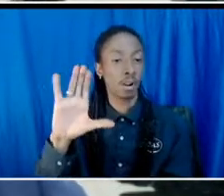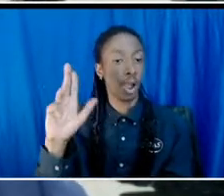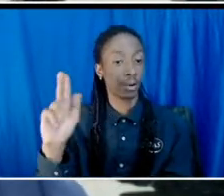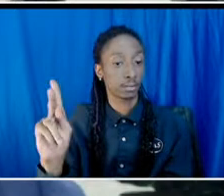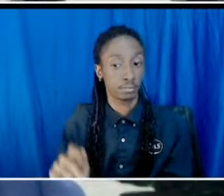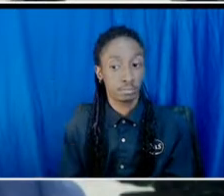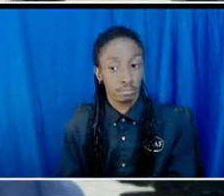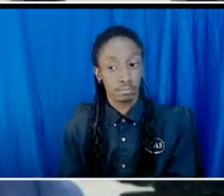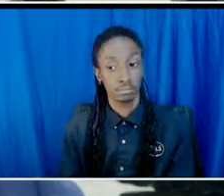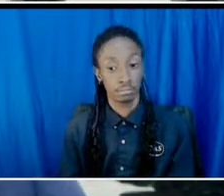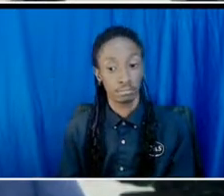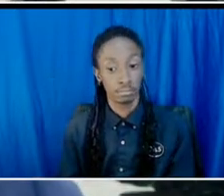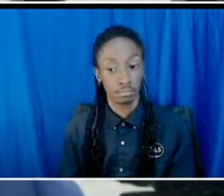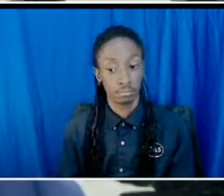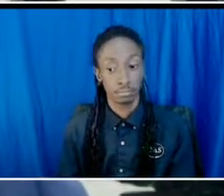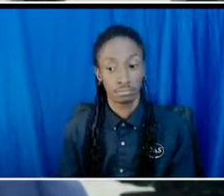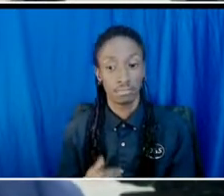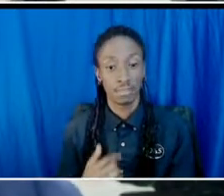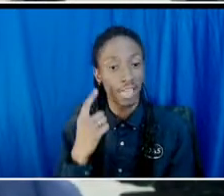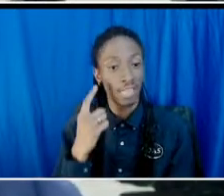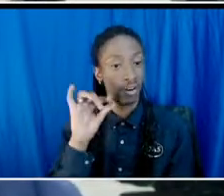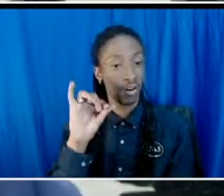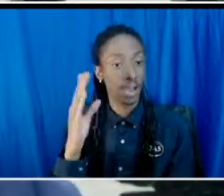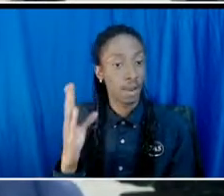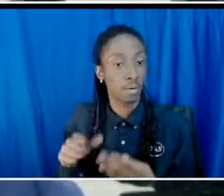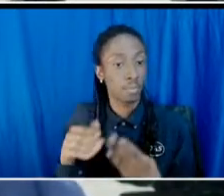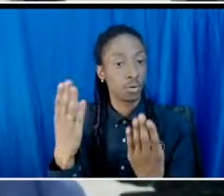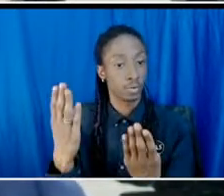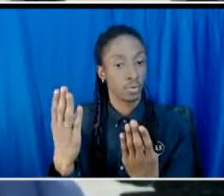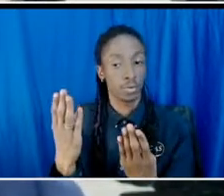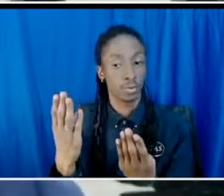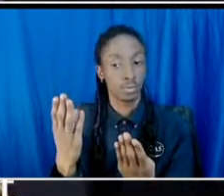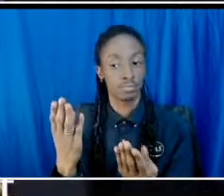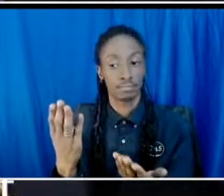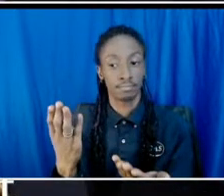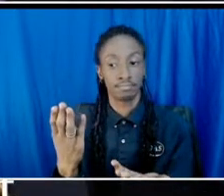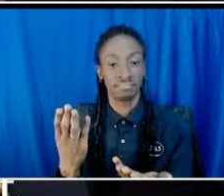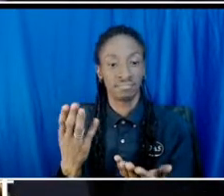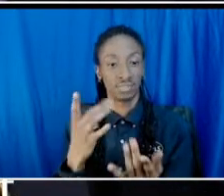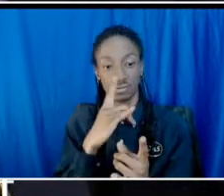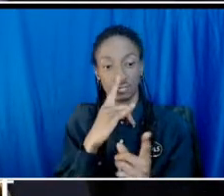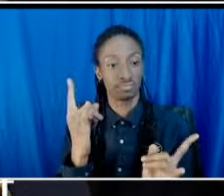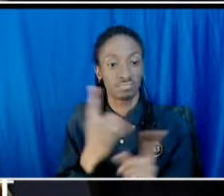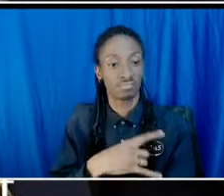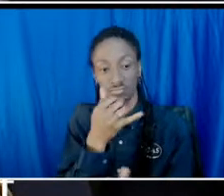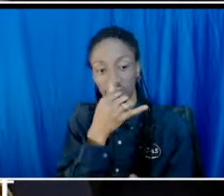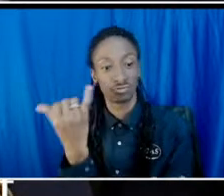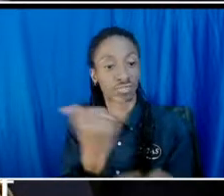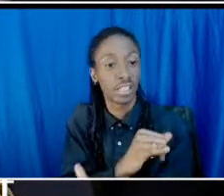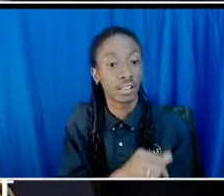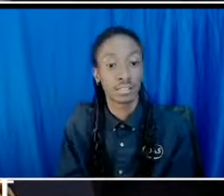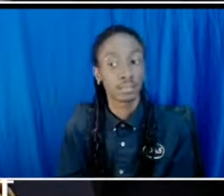And I thought the proposal was asinine.